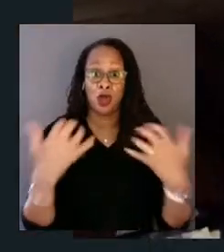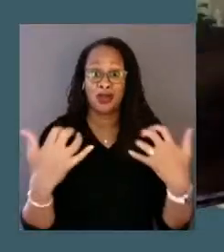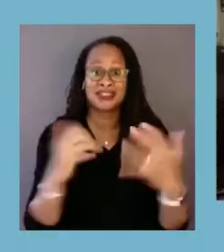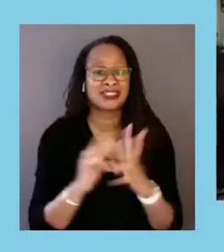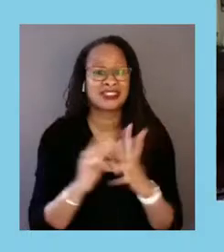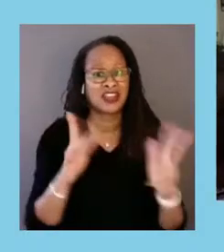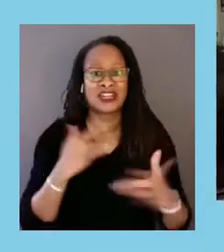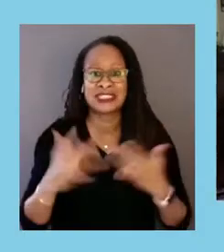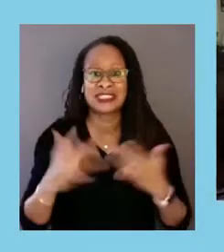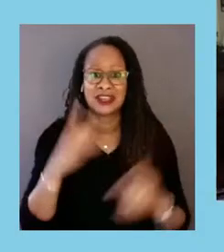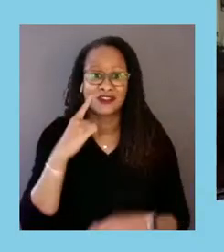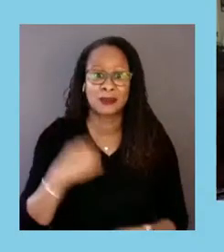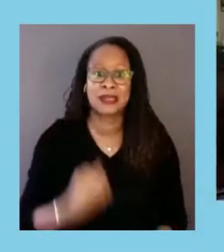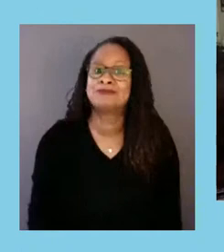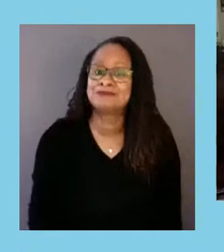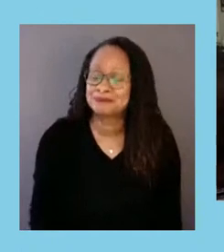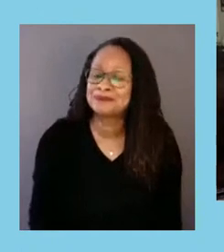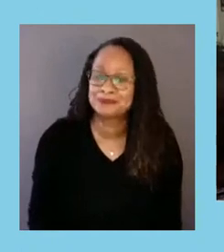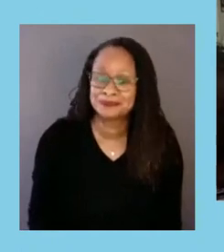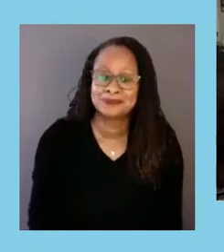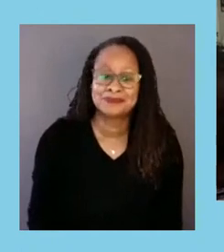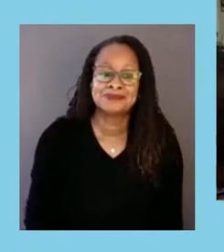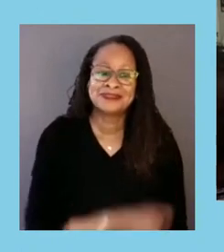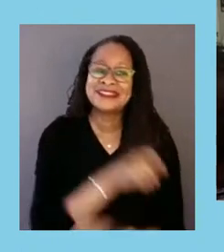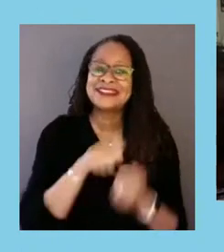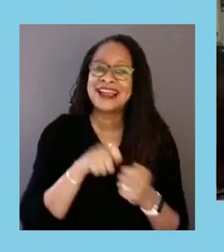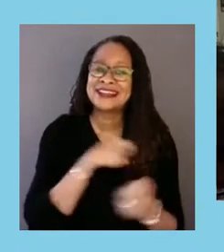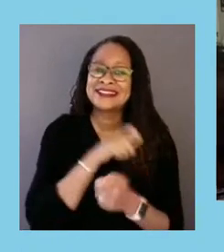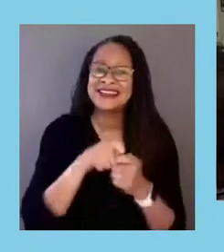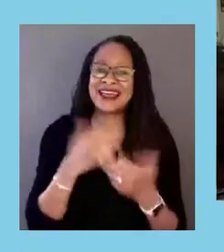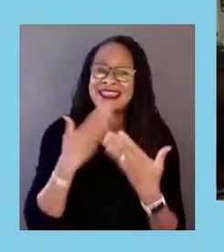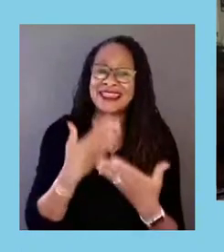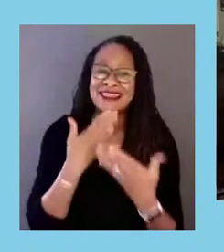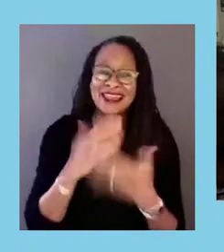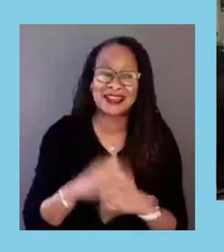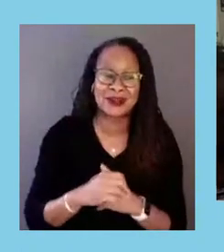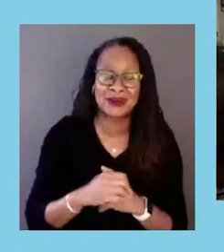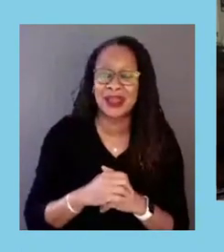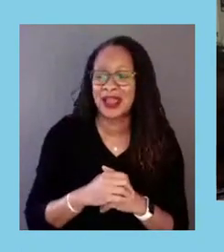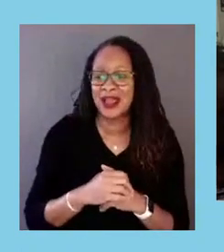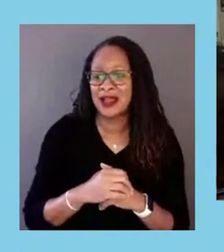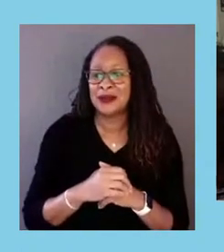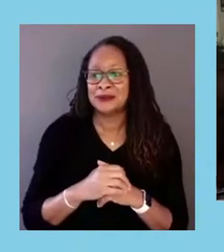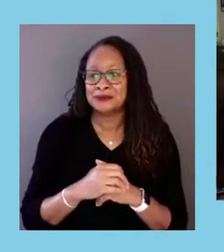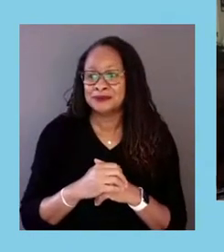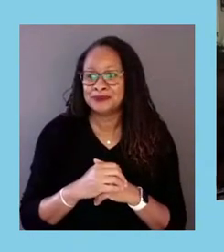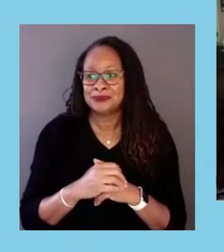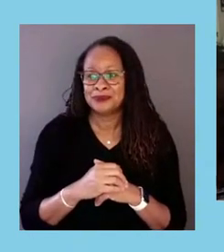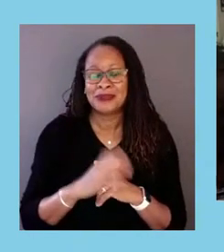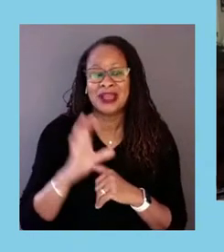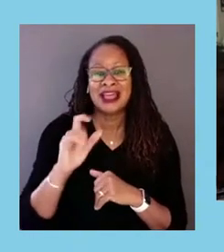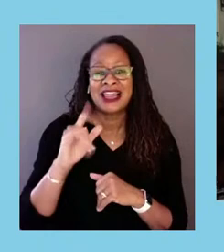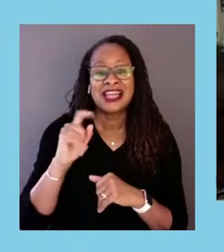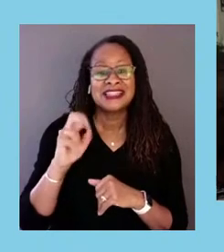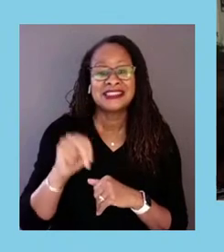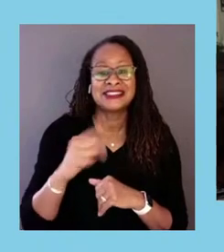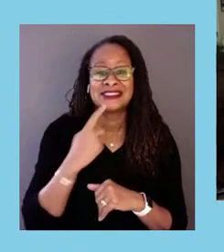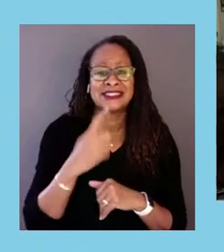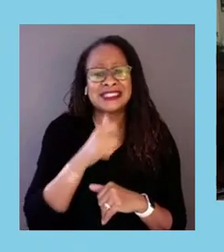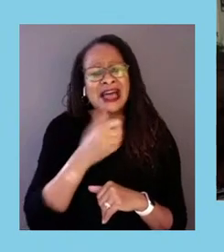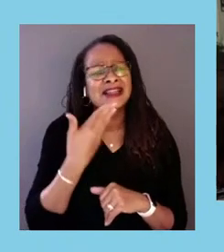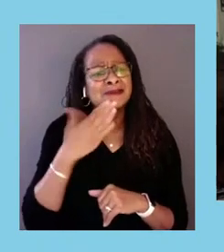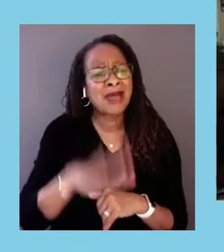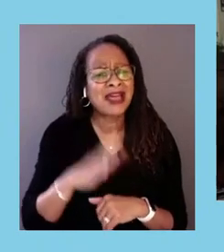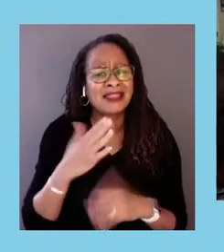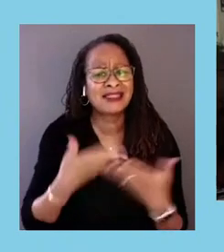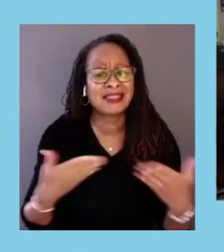Yeah. Exactly. Thank you. And I always say it's not a bad thing that people would love an Oscar. We all done the shampoo